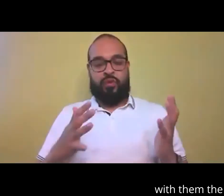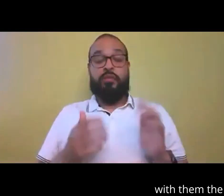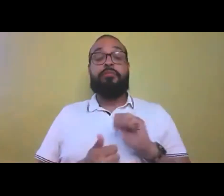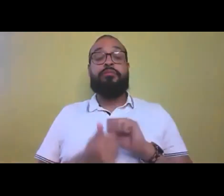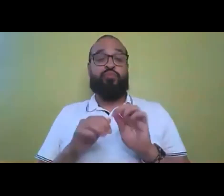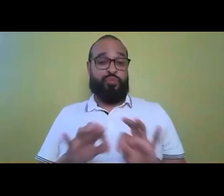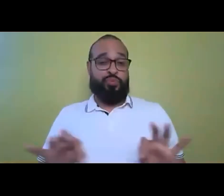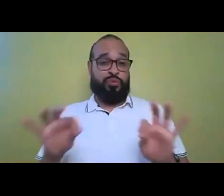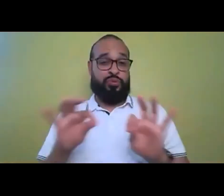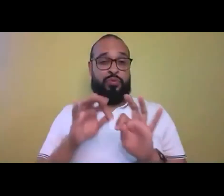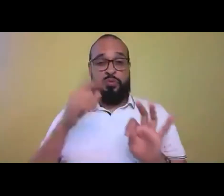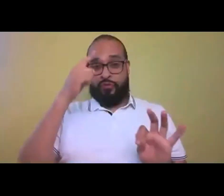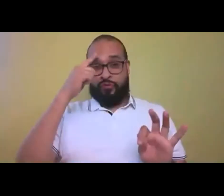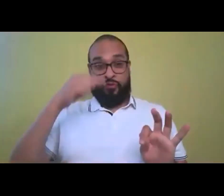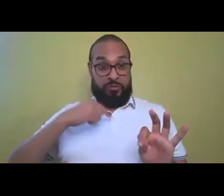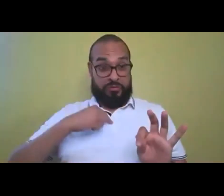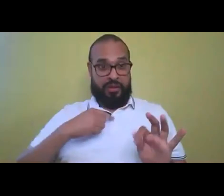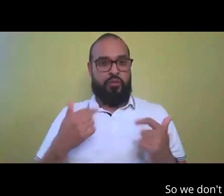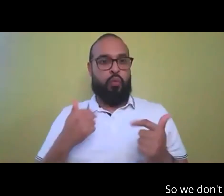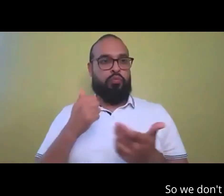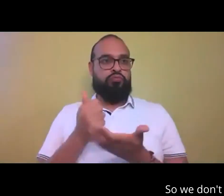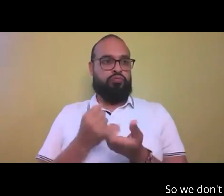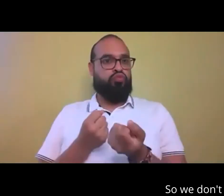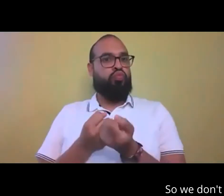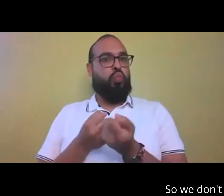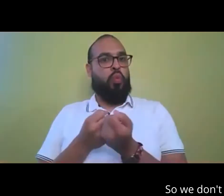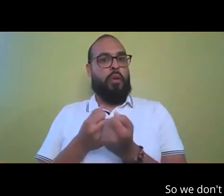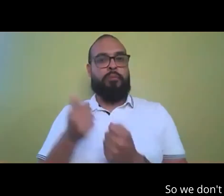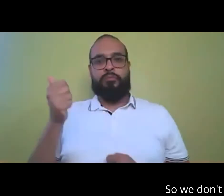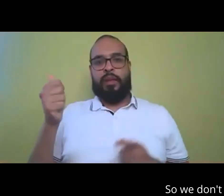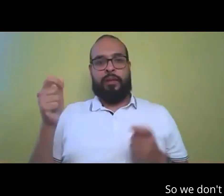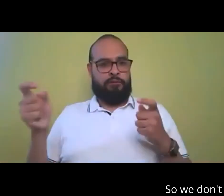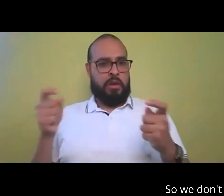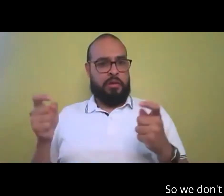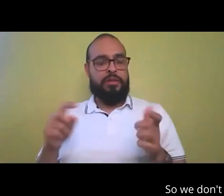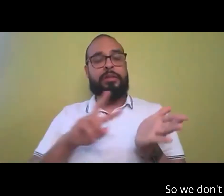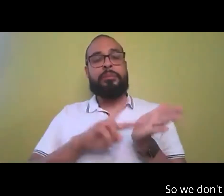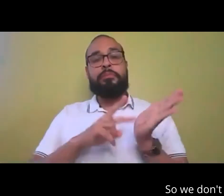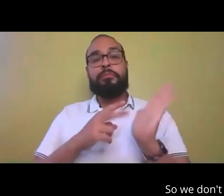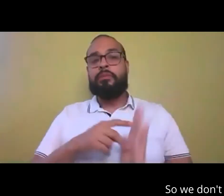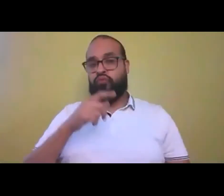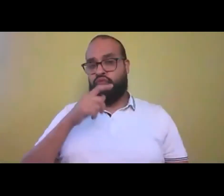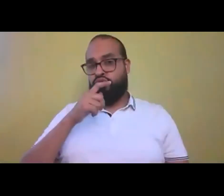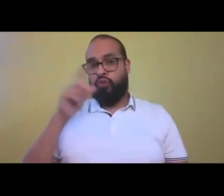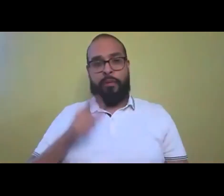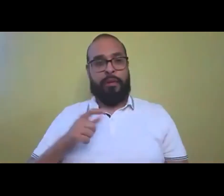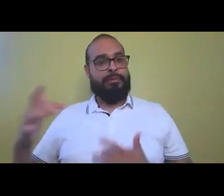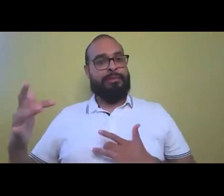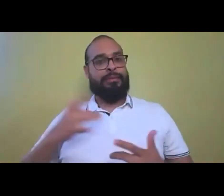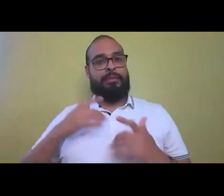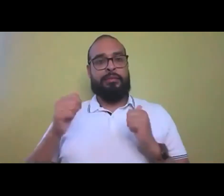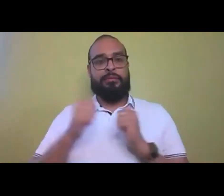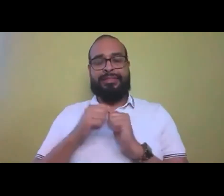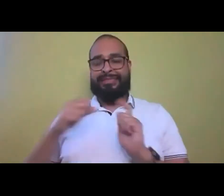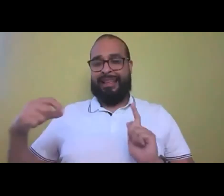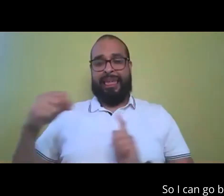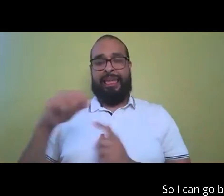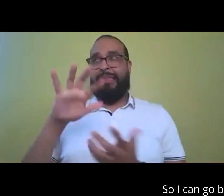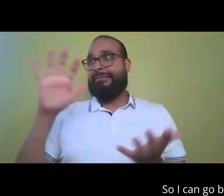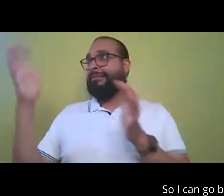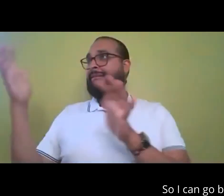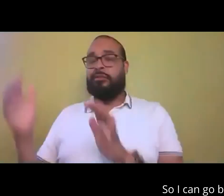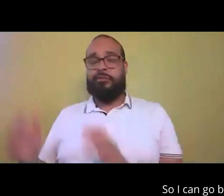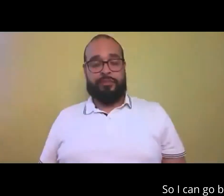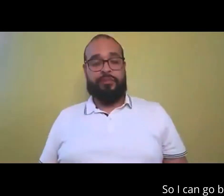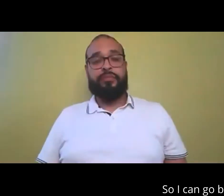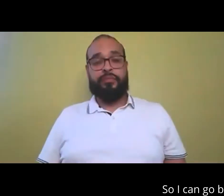that we help support self-regulation so we don't have to worry about our arousal state going out of the just right range. So